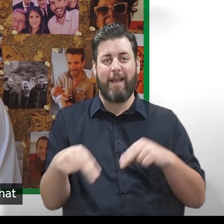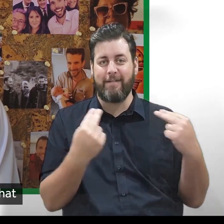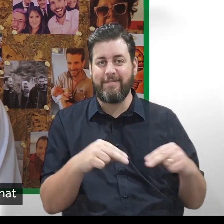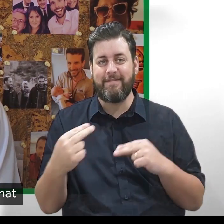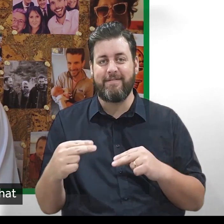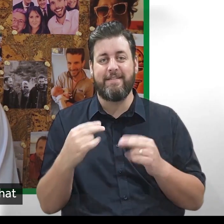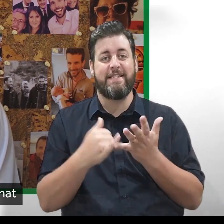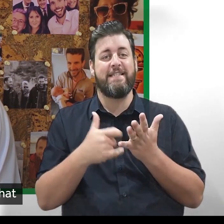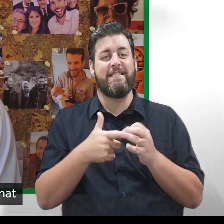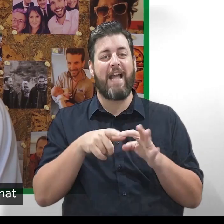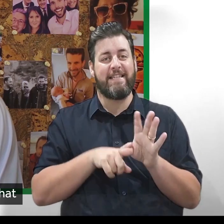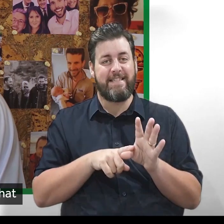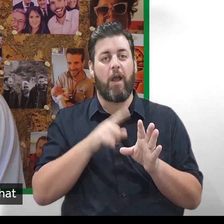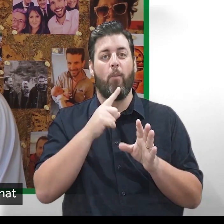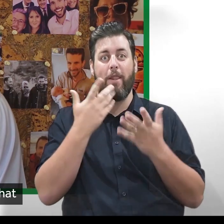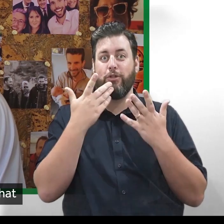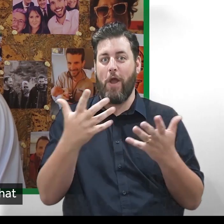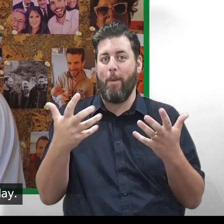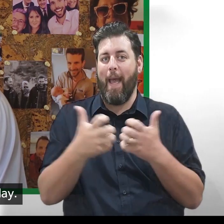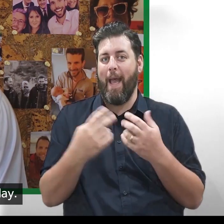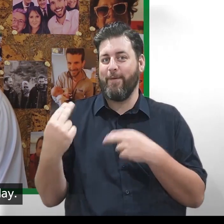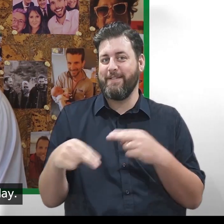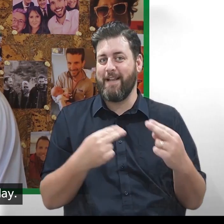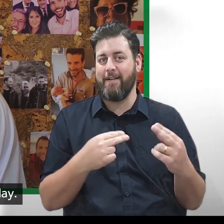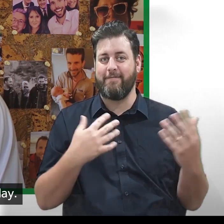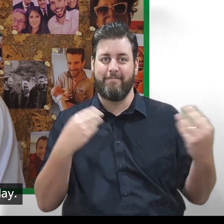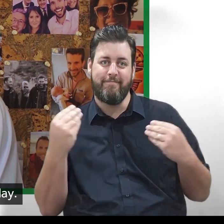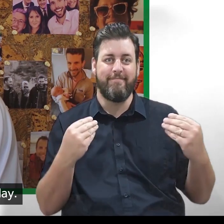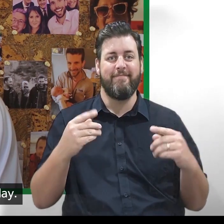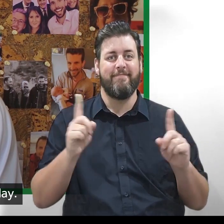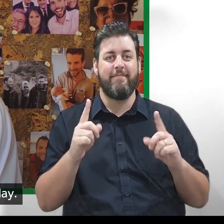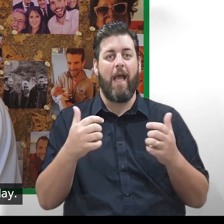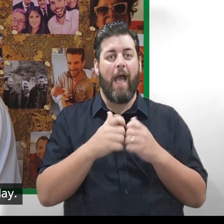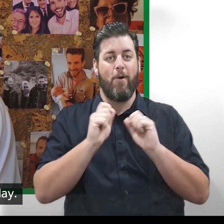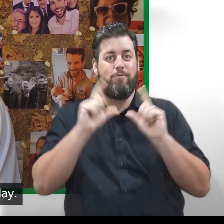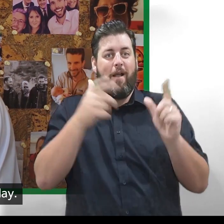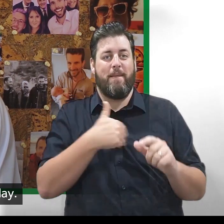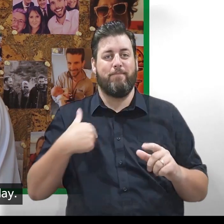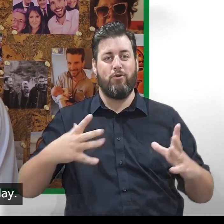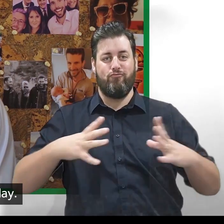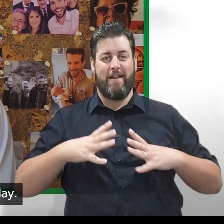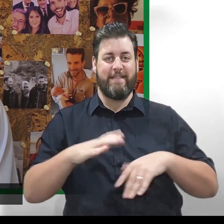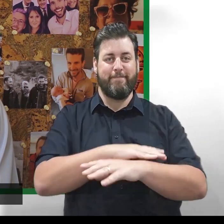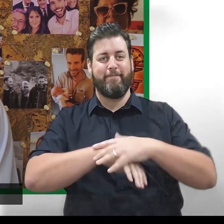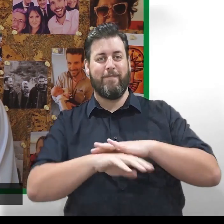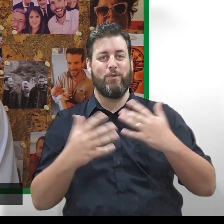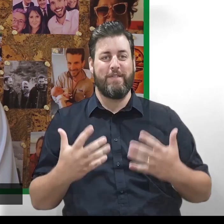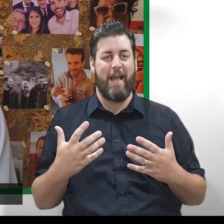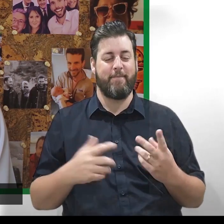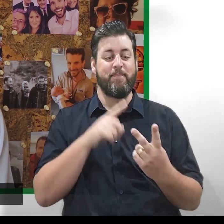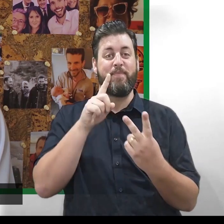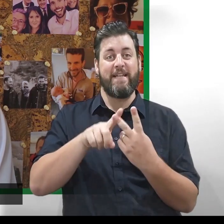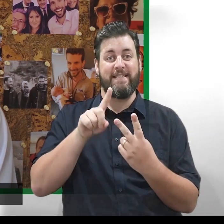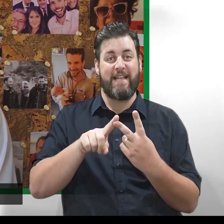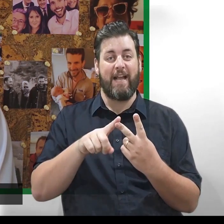dance along, and Stacie is gonna show us exactly what we should be doing to get woken up this morning and ready for the day.